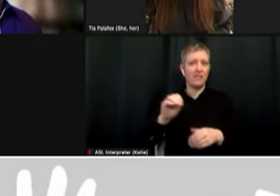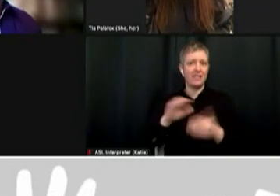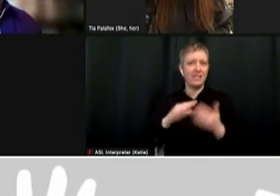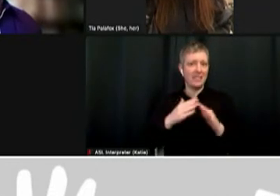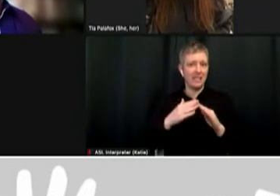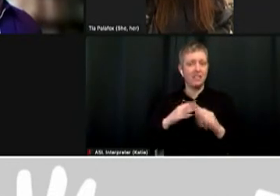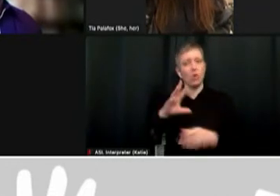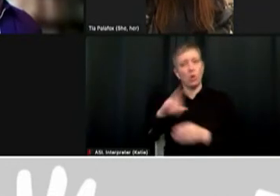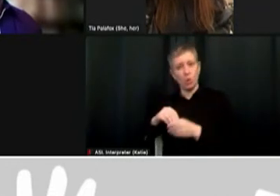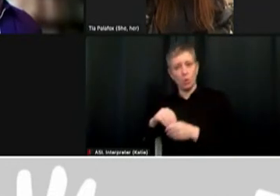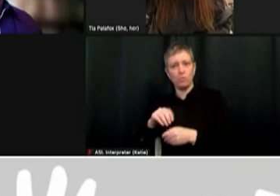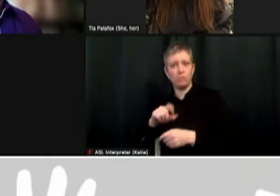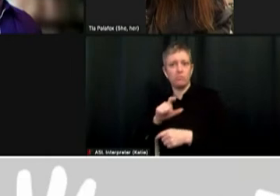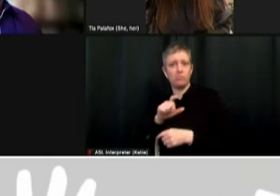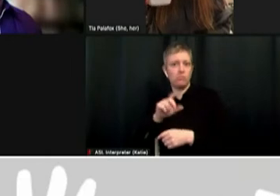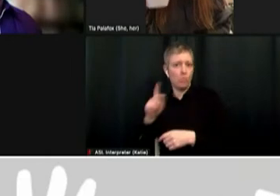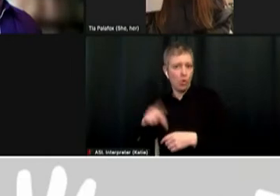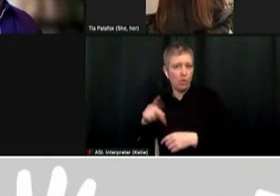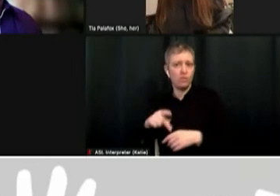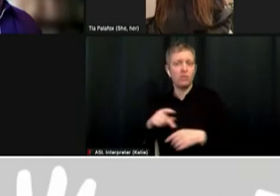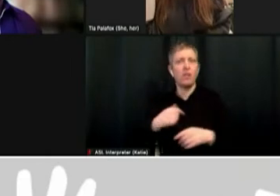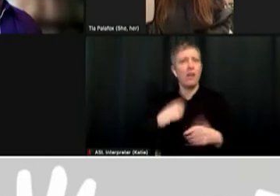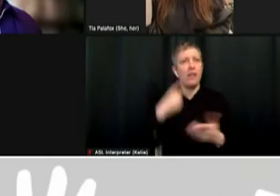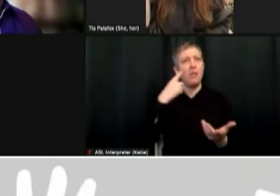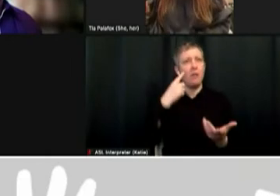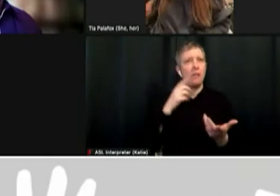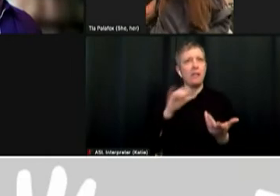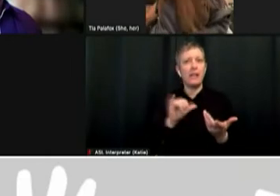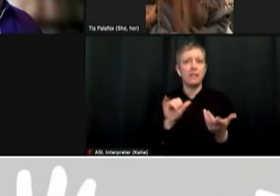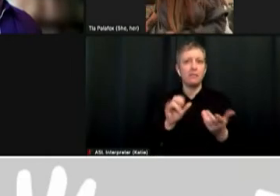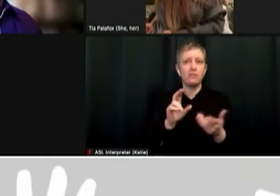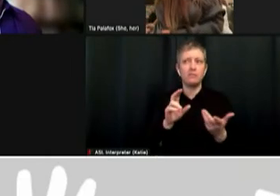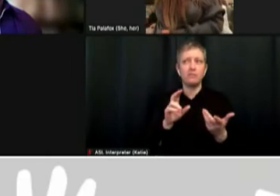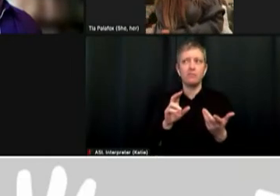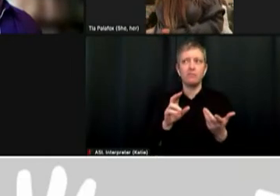uniform crime reports that tell you whether Portland has more or less crime than